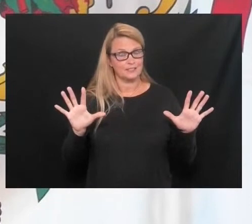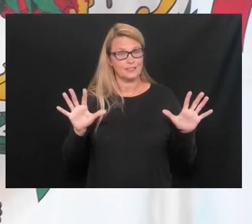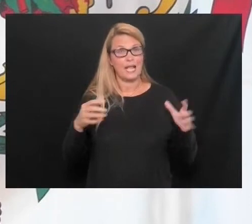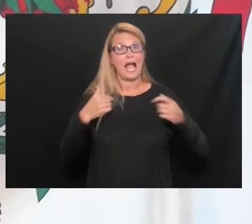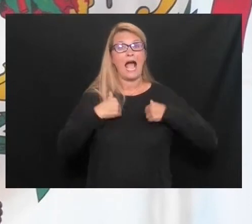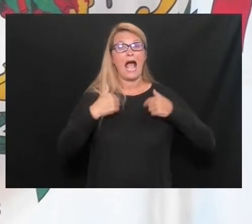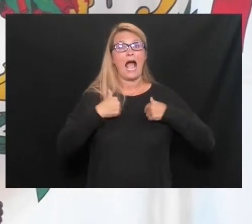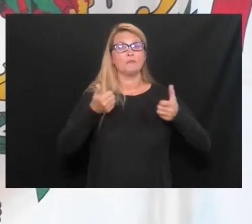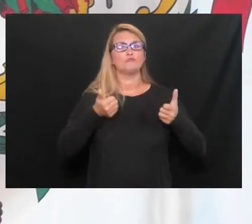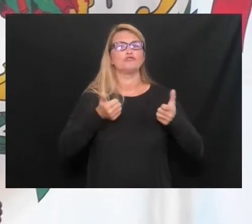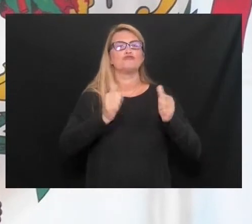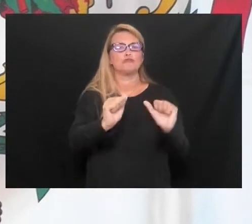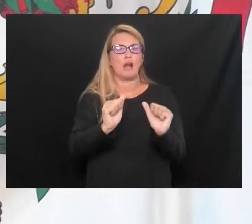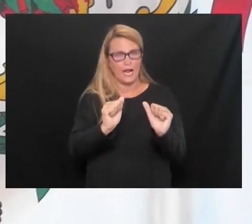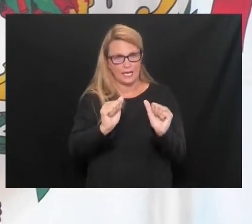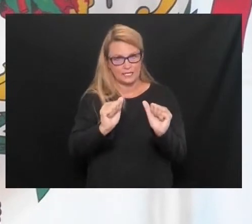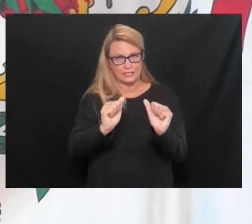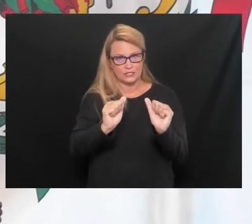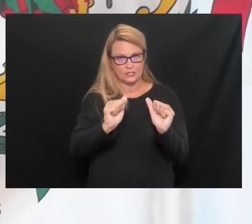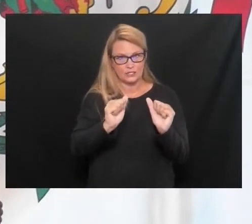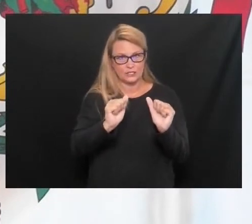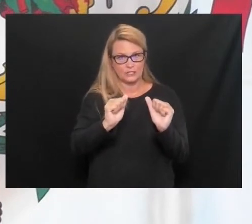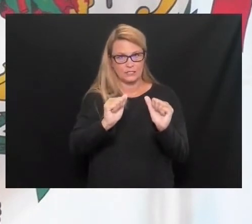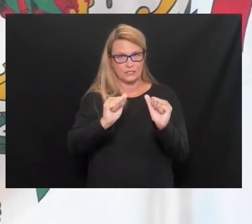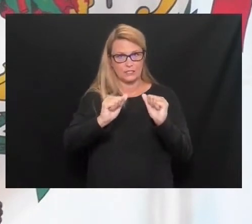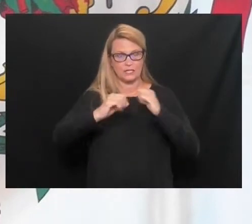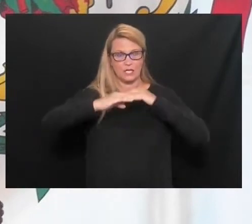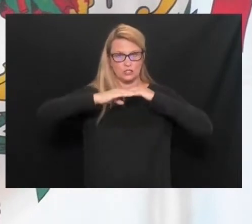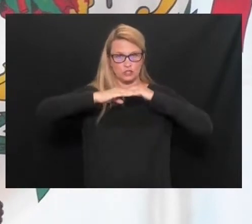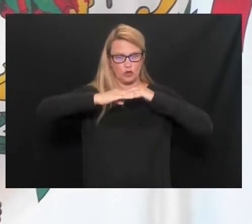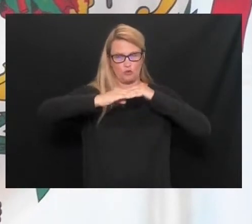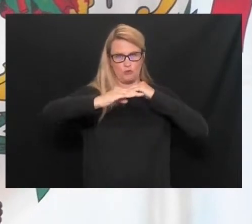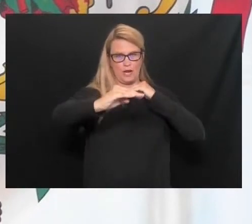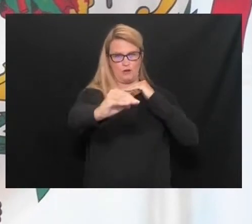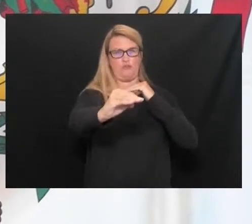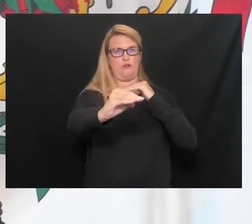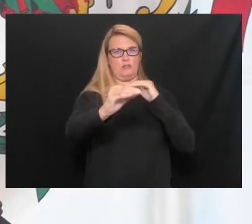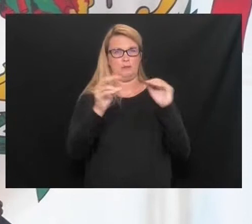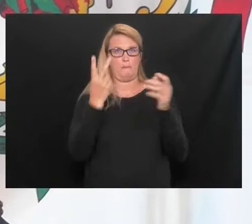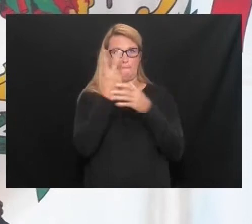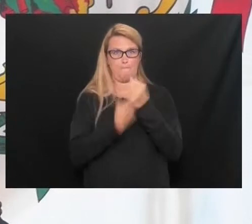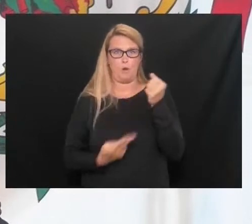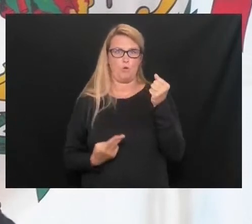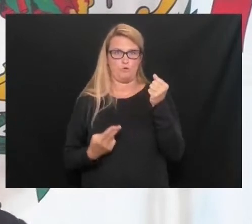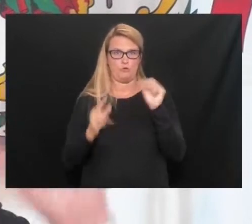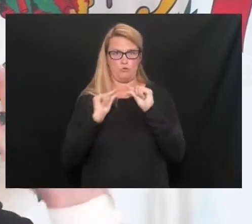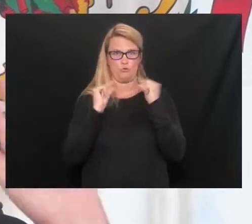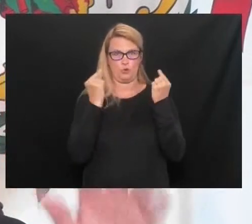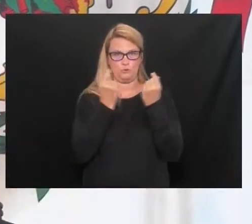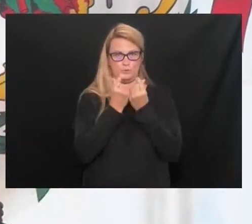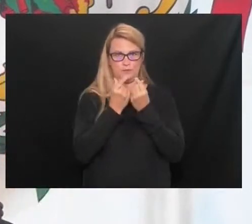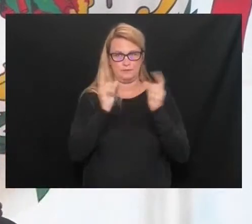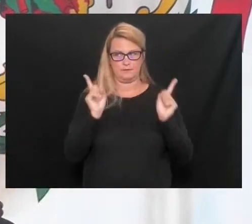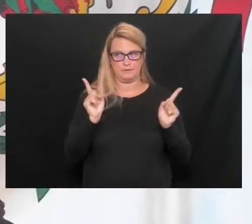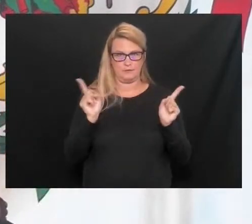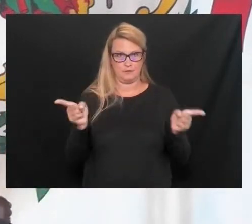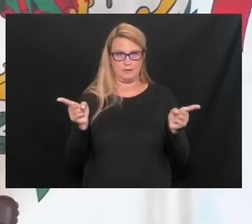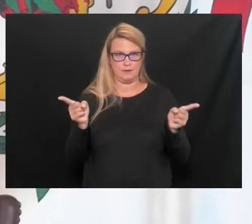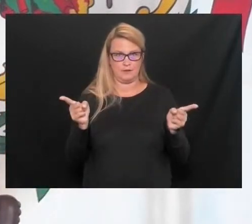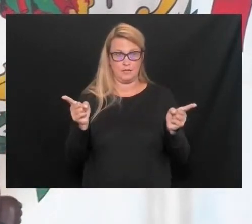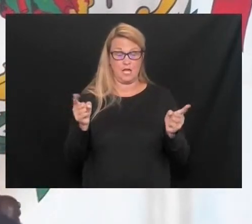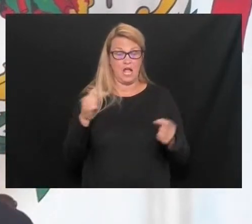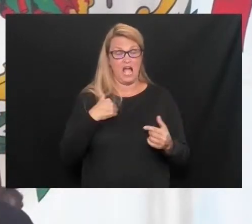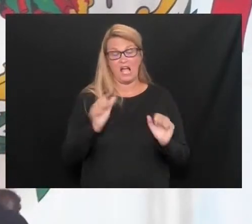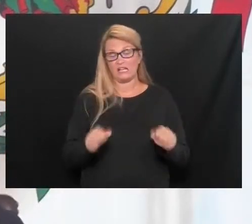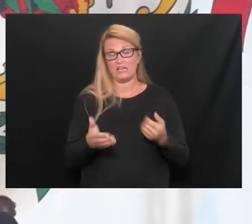I'm trying to skate right across the razor blade. You know, the easiest thing would be, okay, let's just do mandates and let's